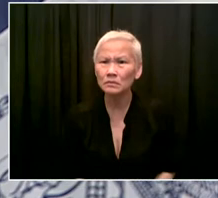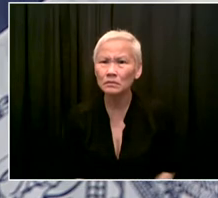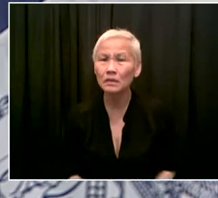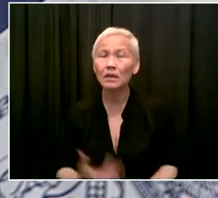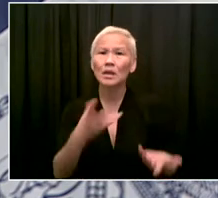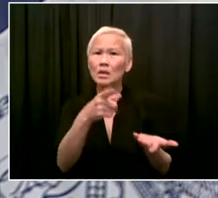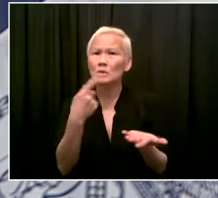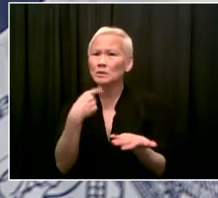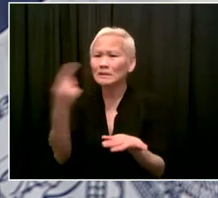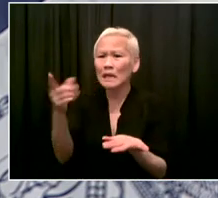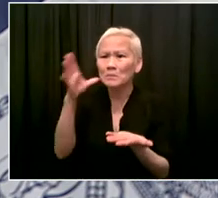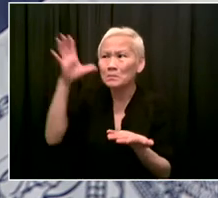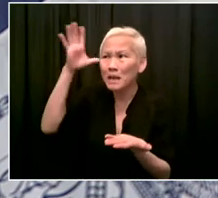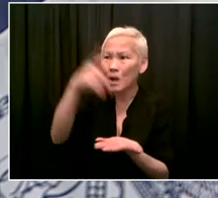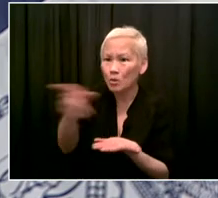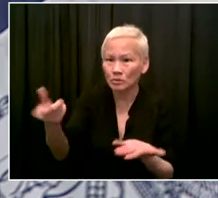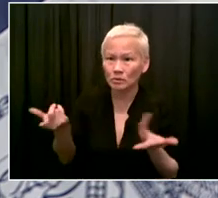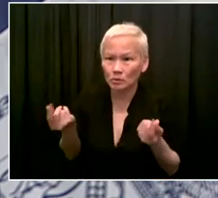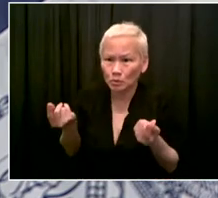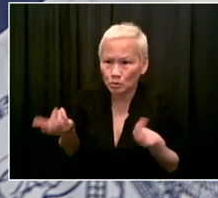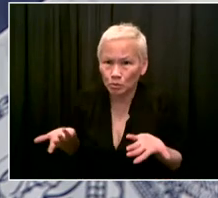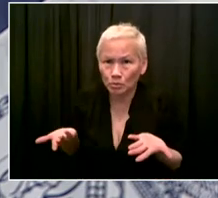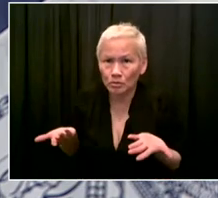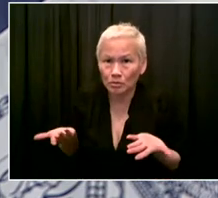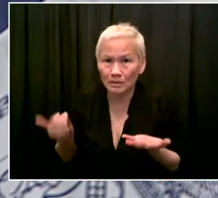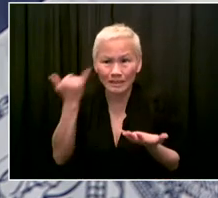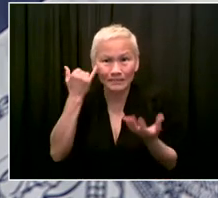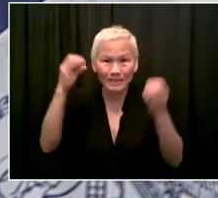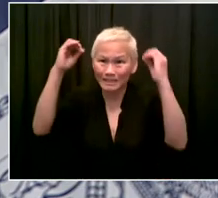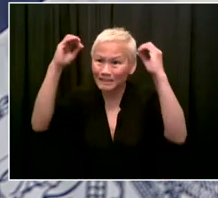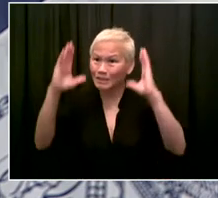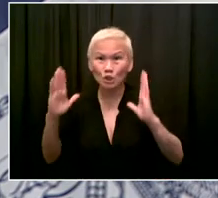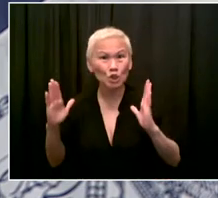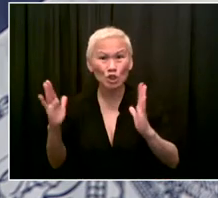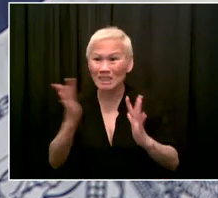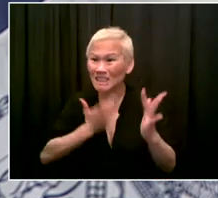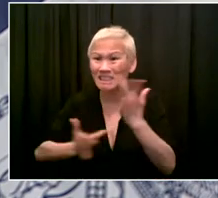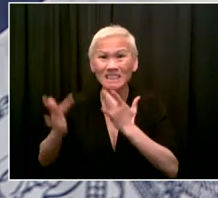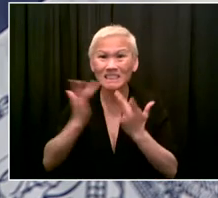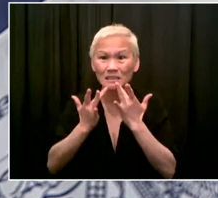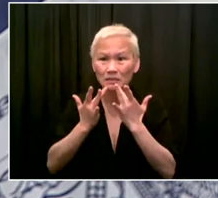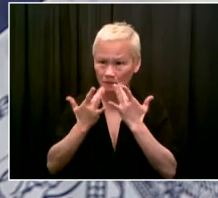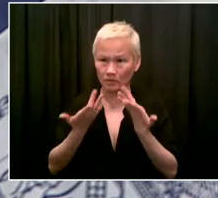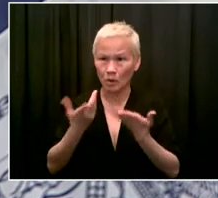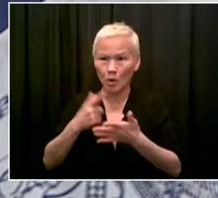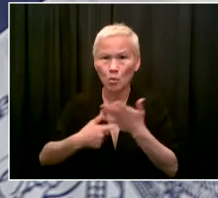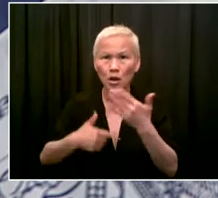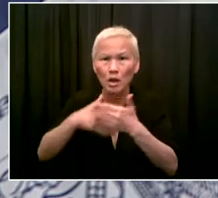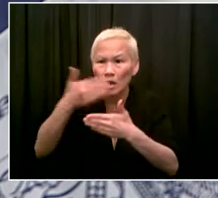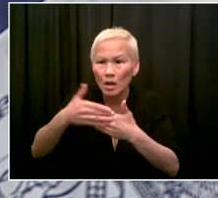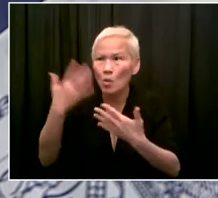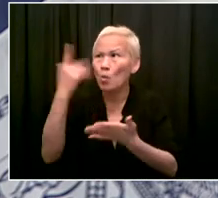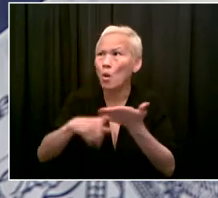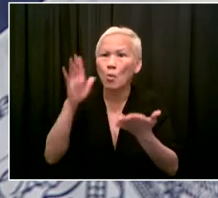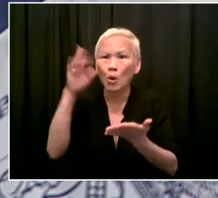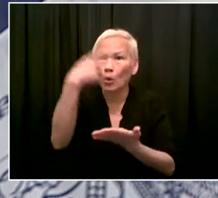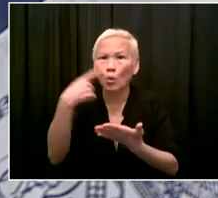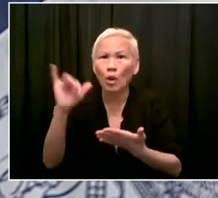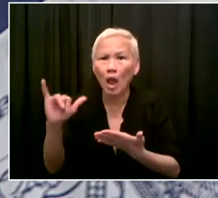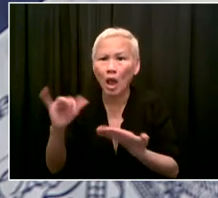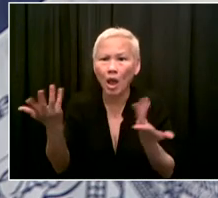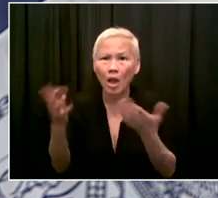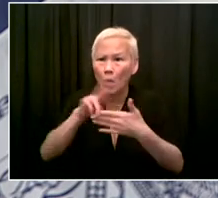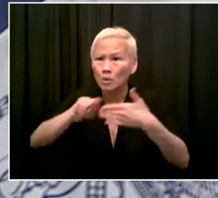situation might be as we look to a school year where you want everyone back in person and